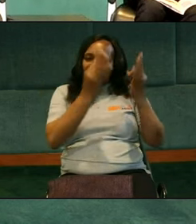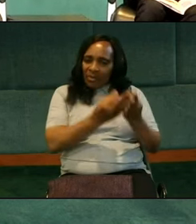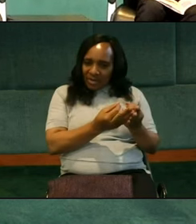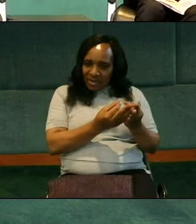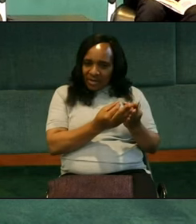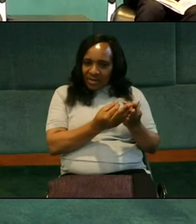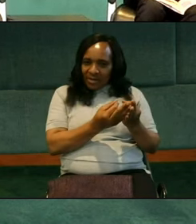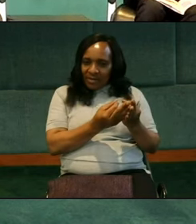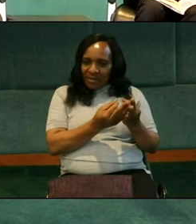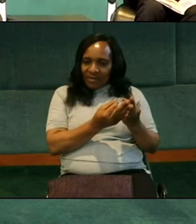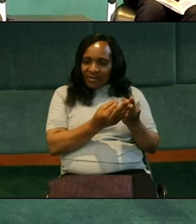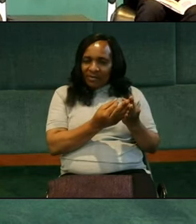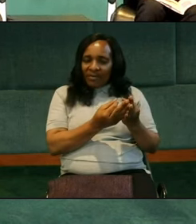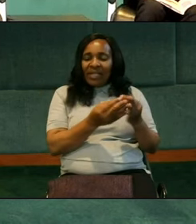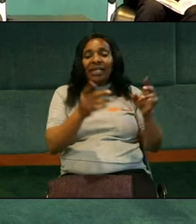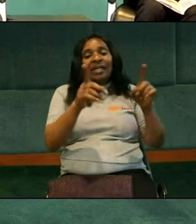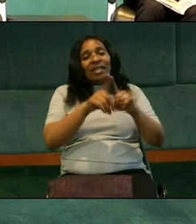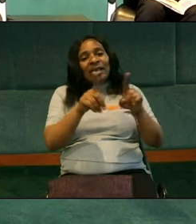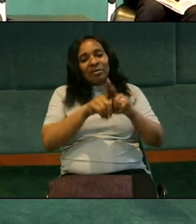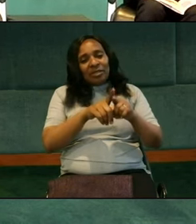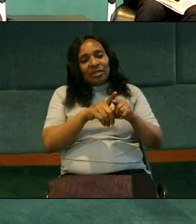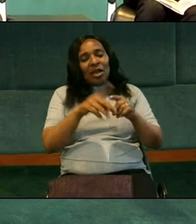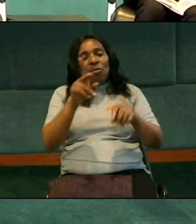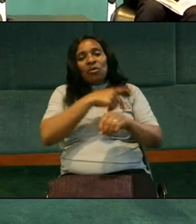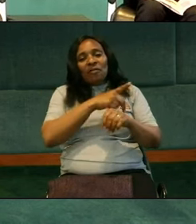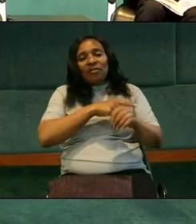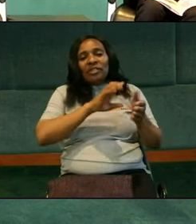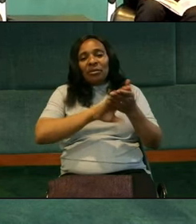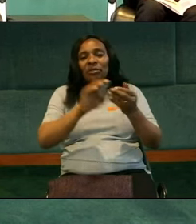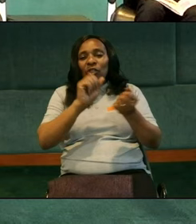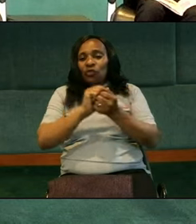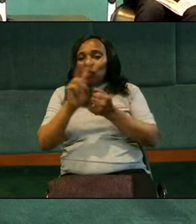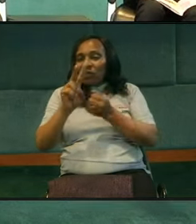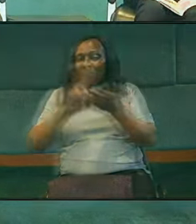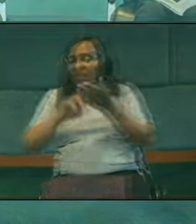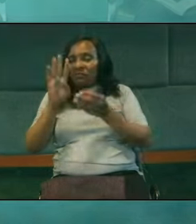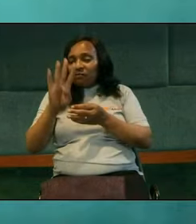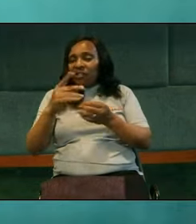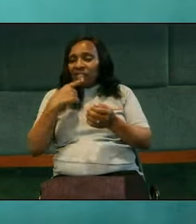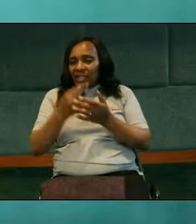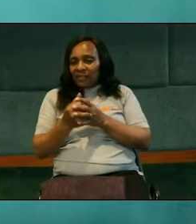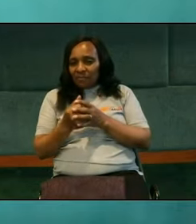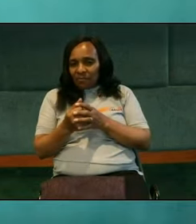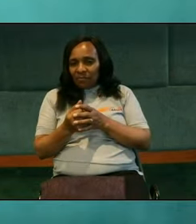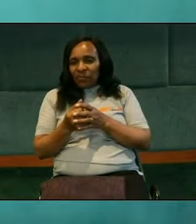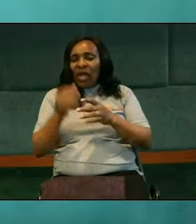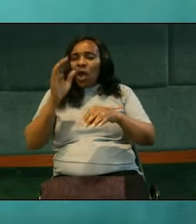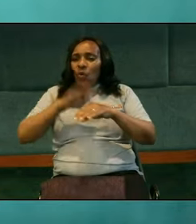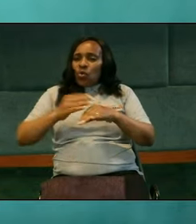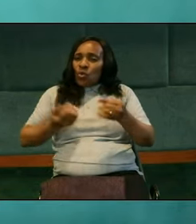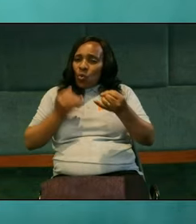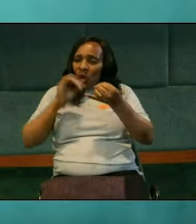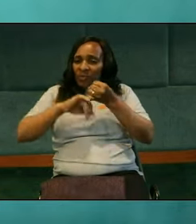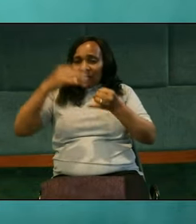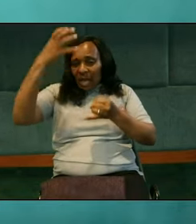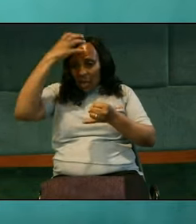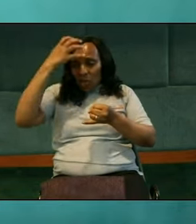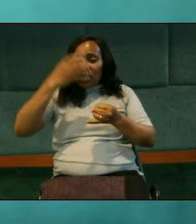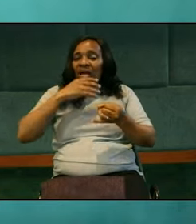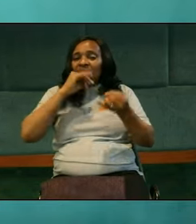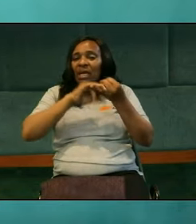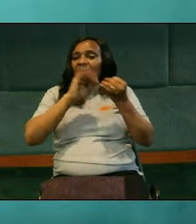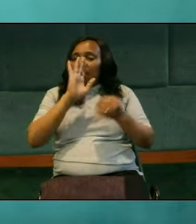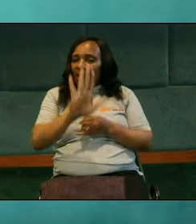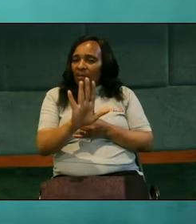Mm-hmm. Just like Proverbs 12 verse 4 says that a good wife is the crown of a husband.